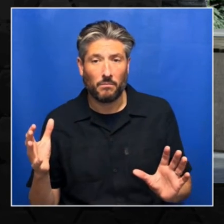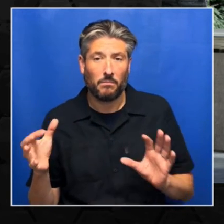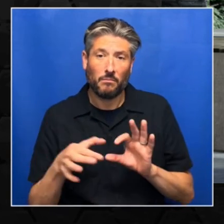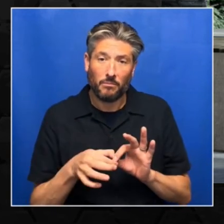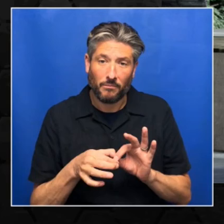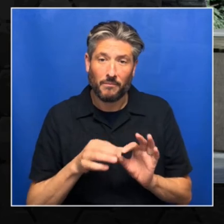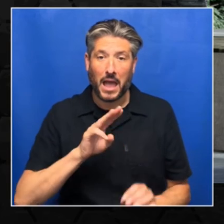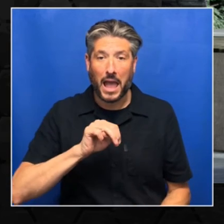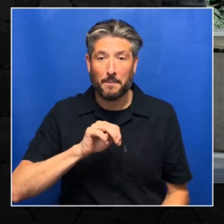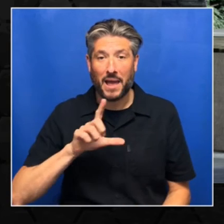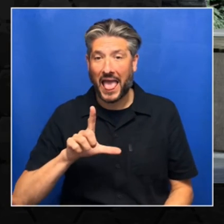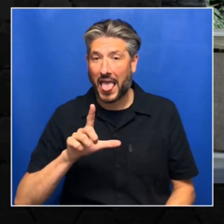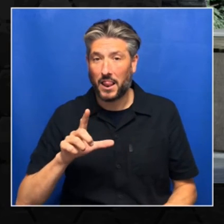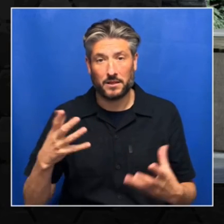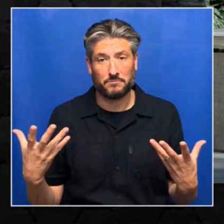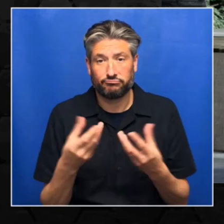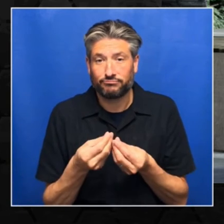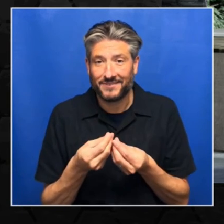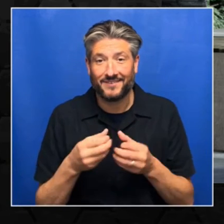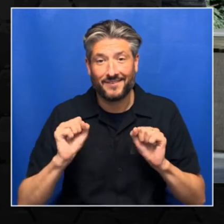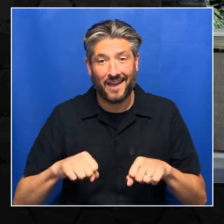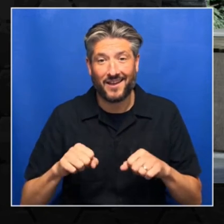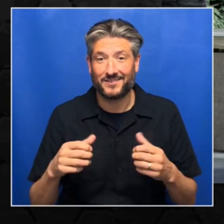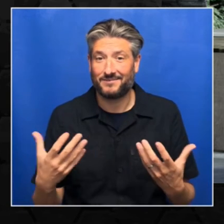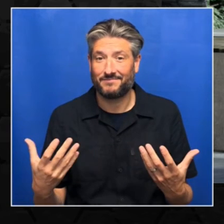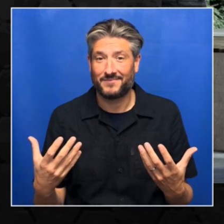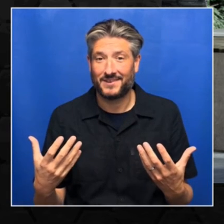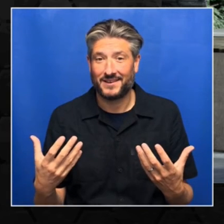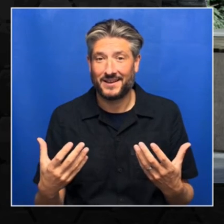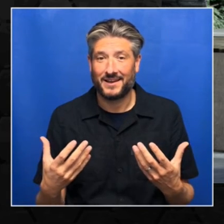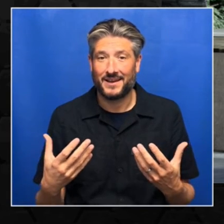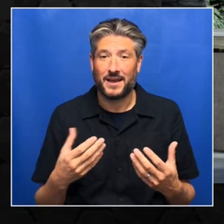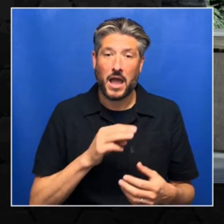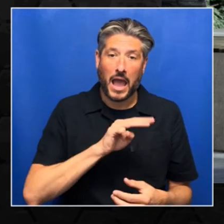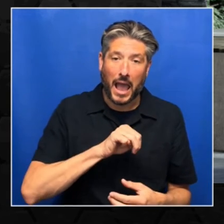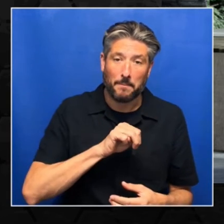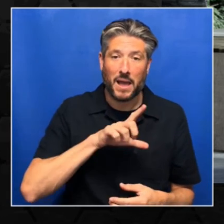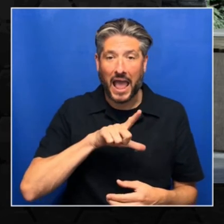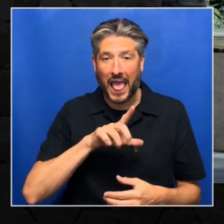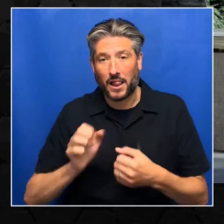backend. So think about mixing them together. Don't draw a border.